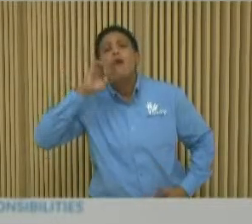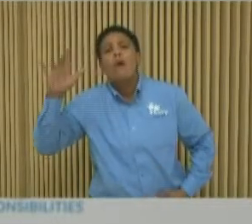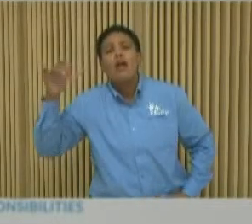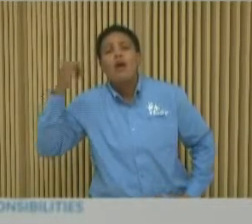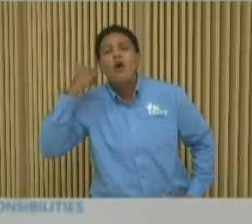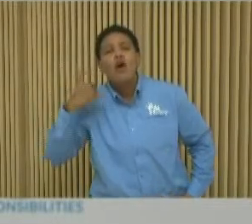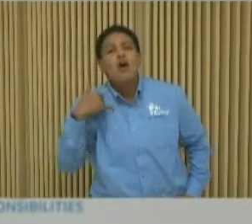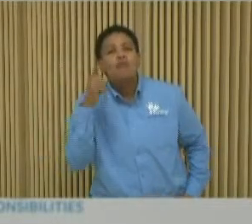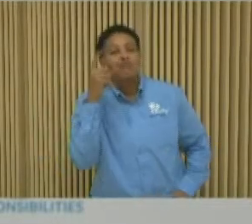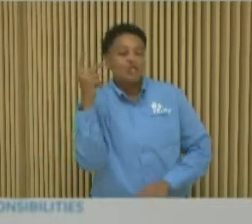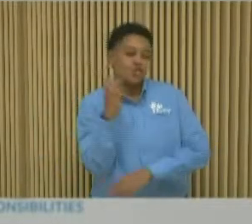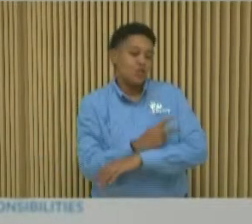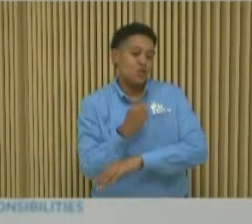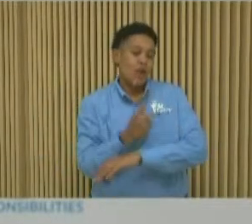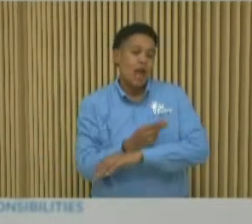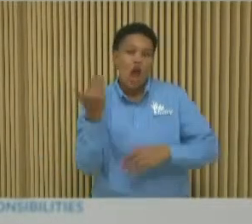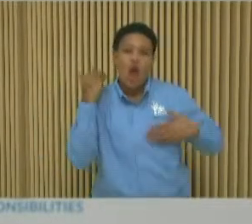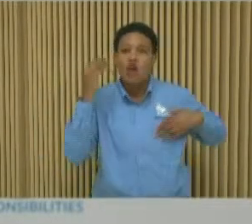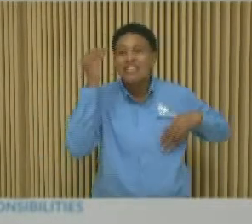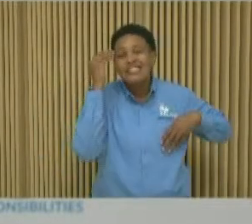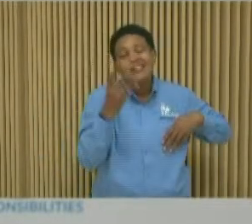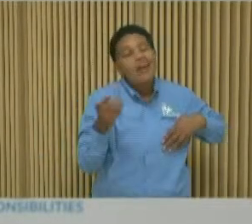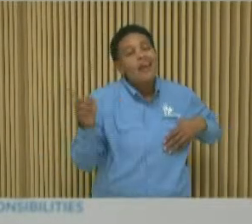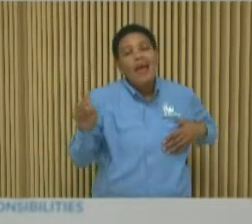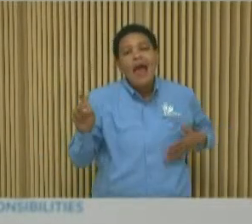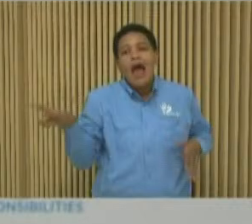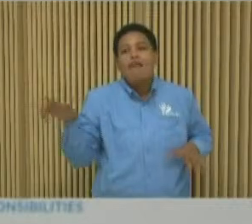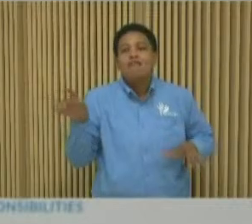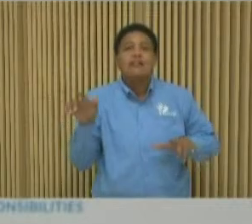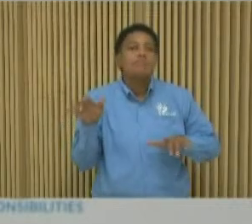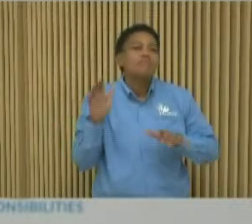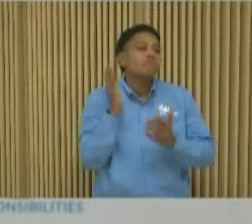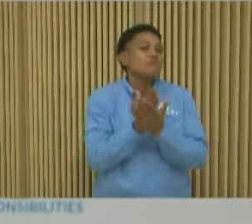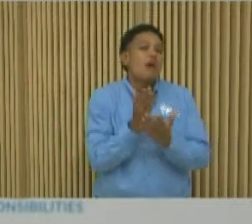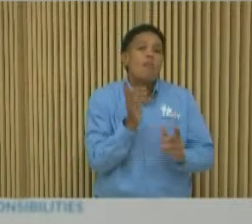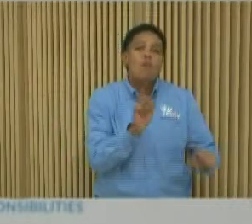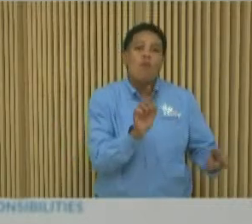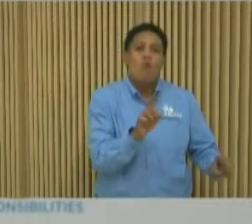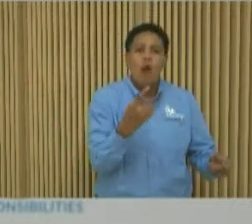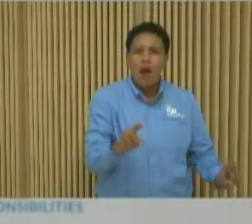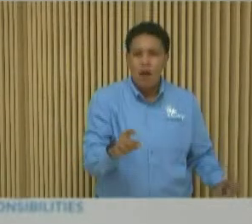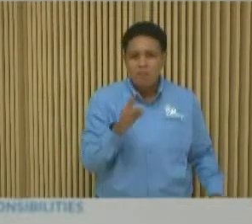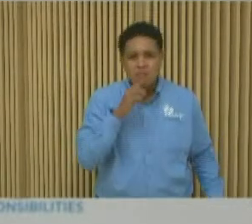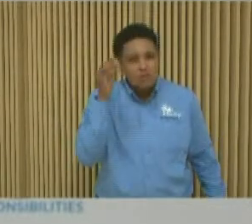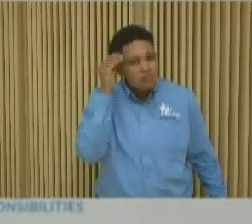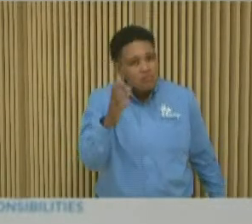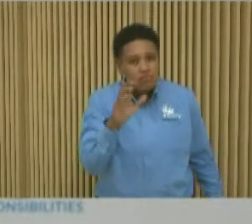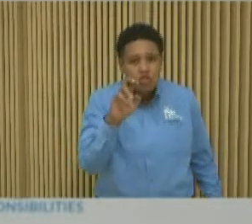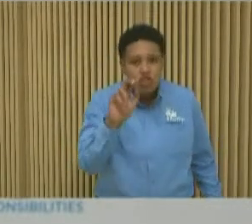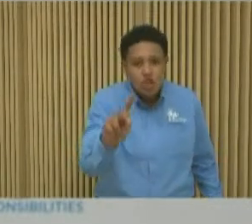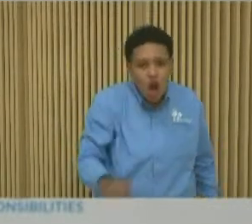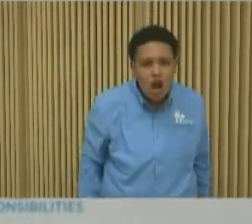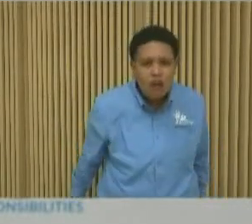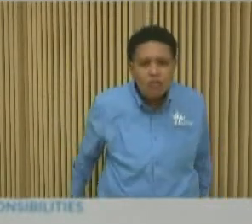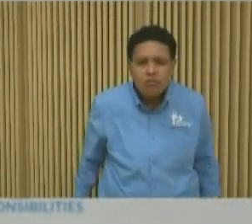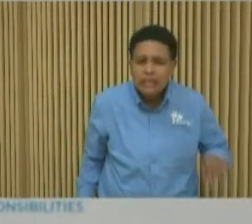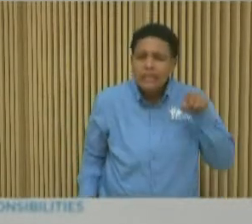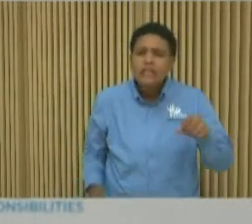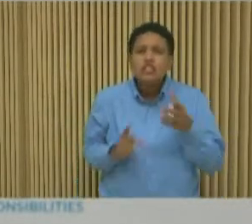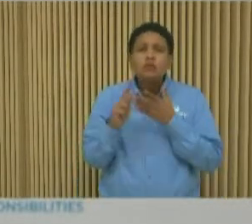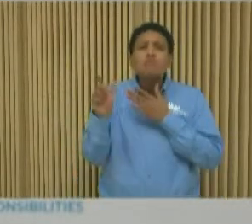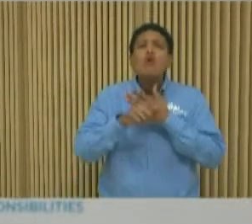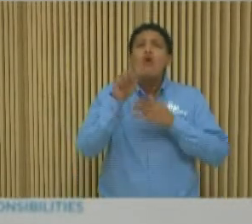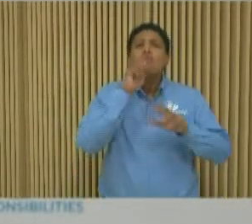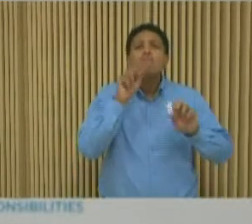me just 2 days ago to say she has to discontinue. But she said, Mr. Chuck, this program of